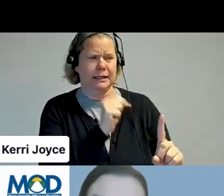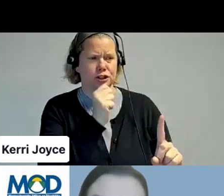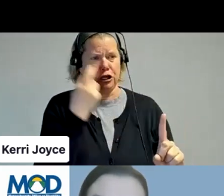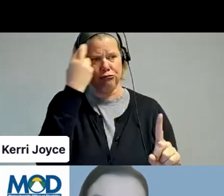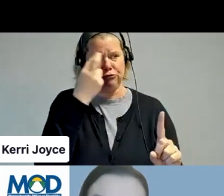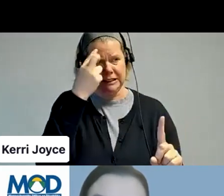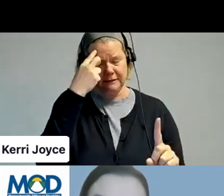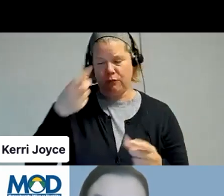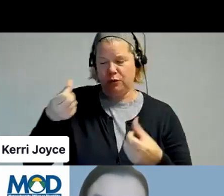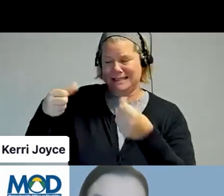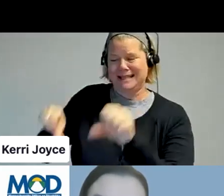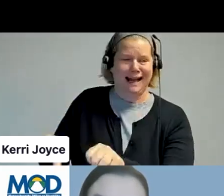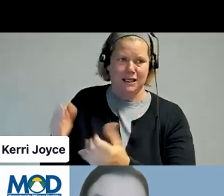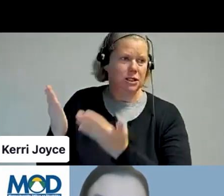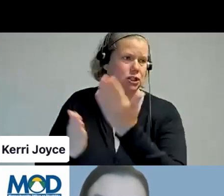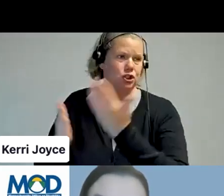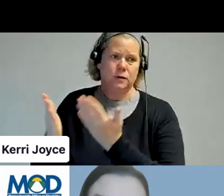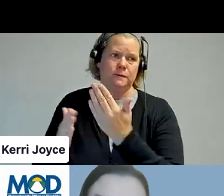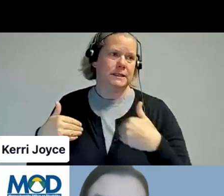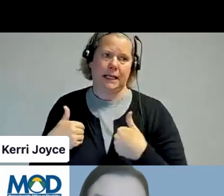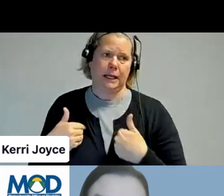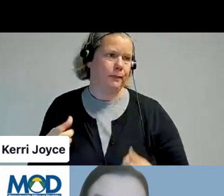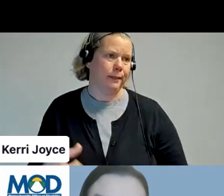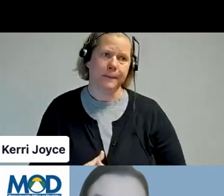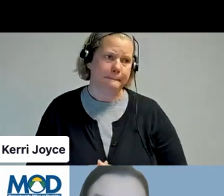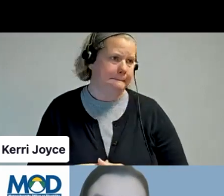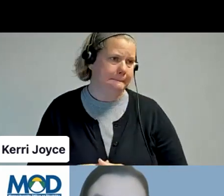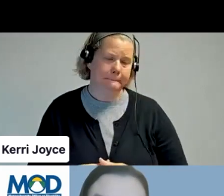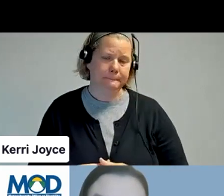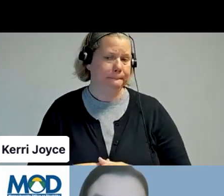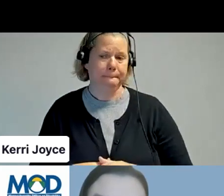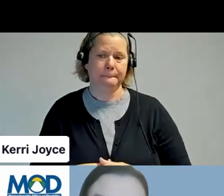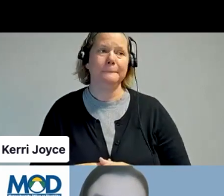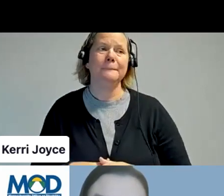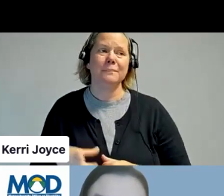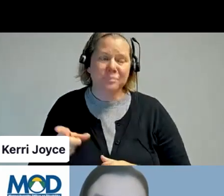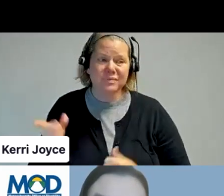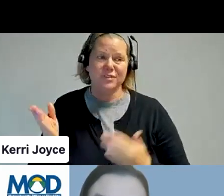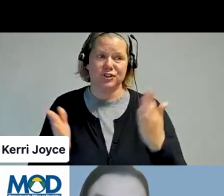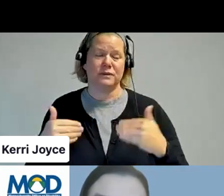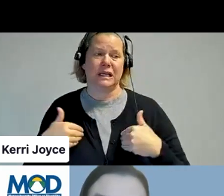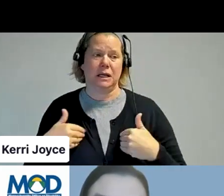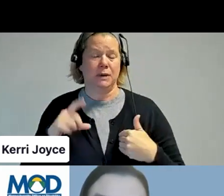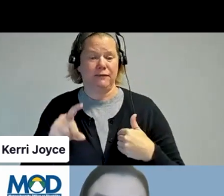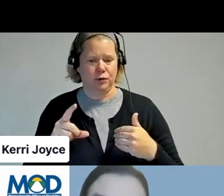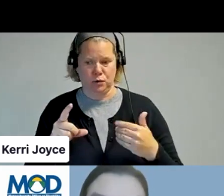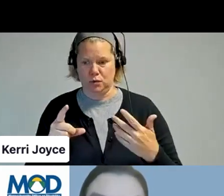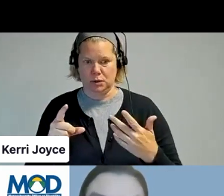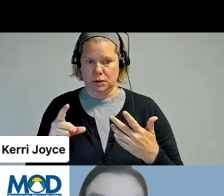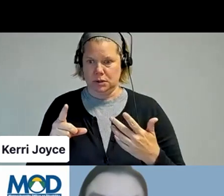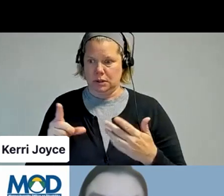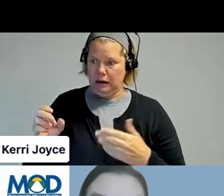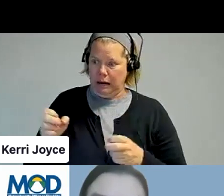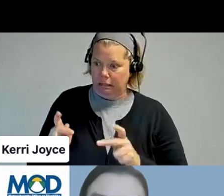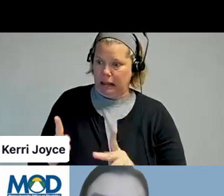for denying a service animal access. You are expected to try to figure out a way to